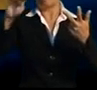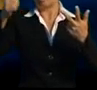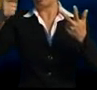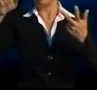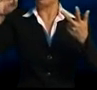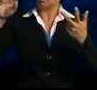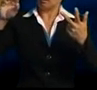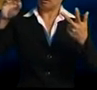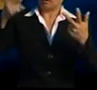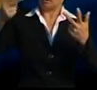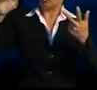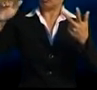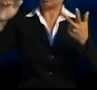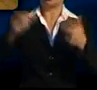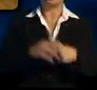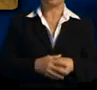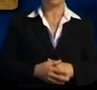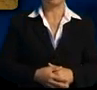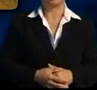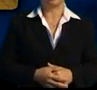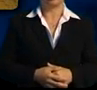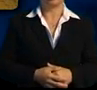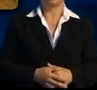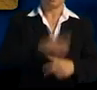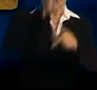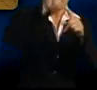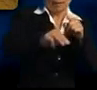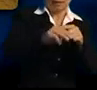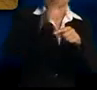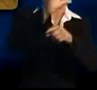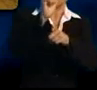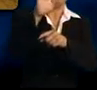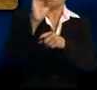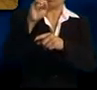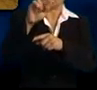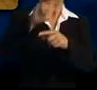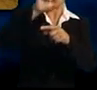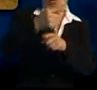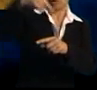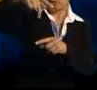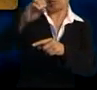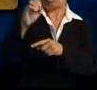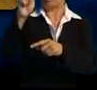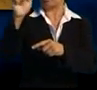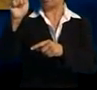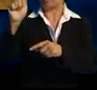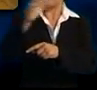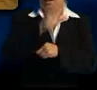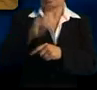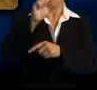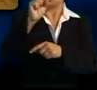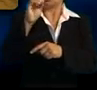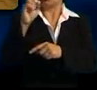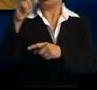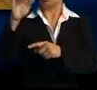magnesium hydroxide. In the case of metal carbonates, only potassium carbonate and sodium